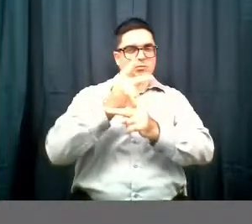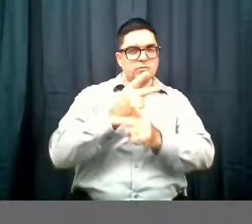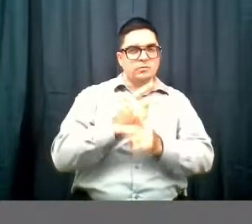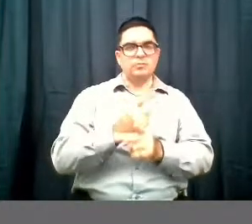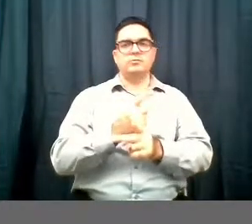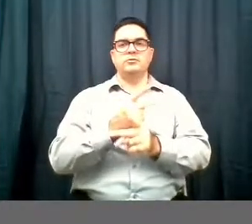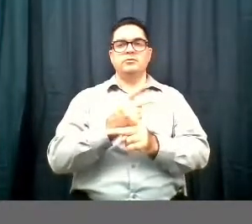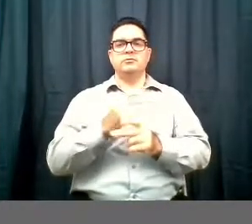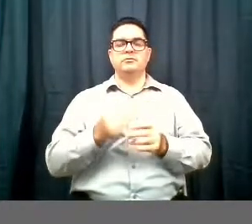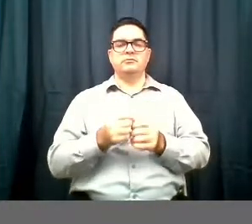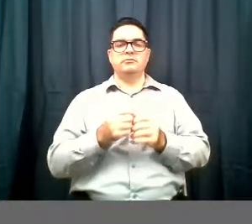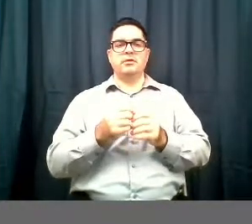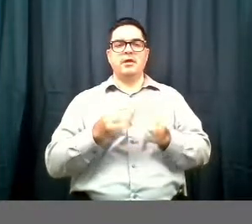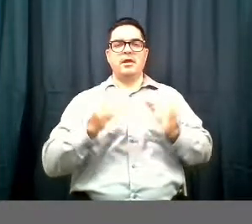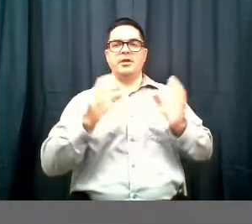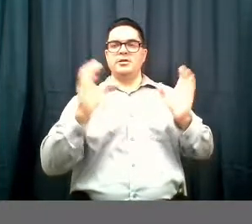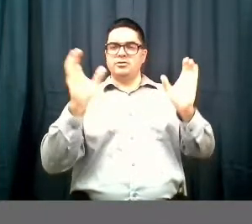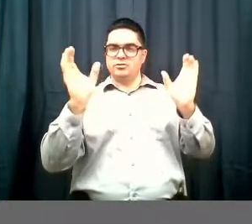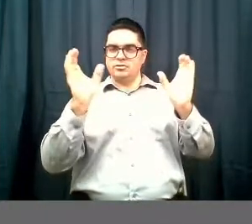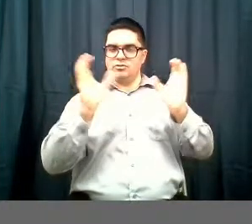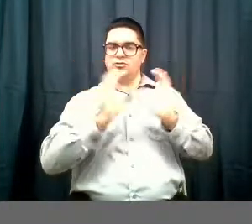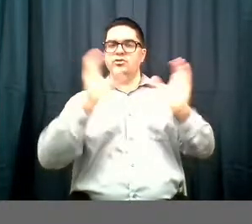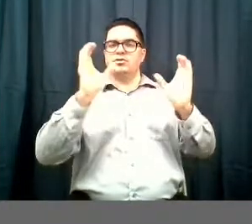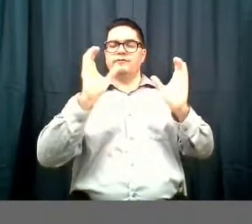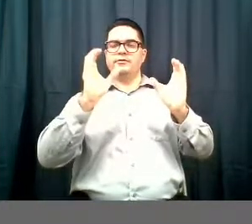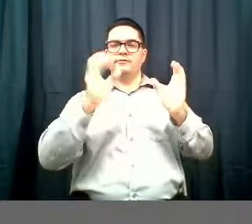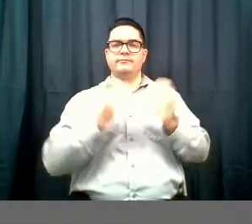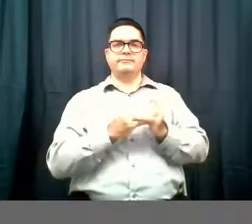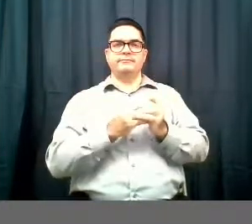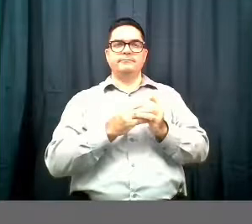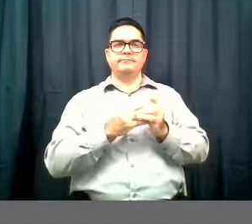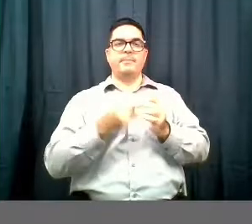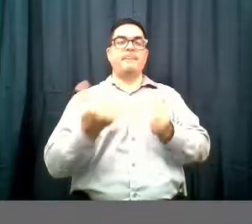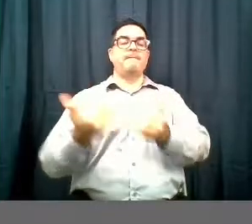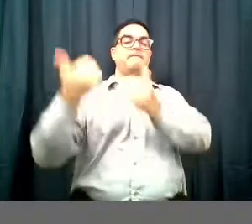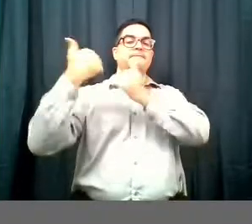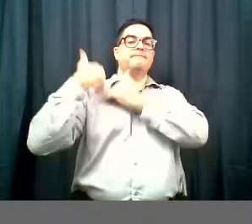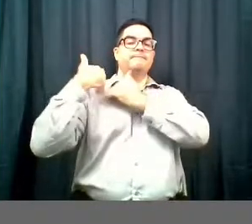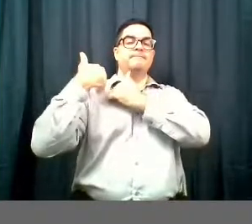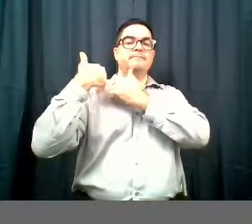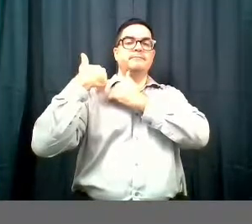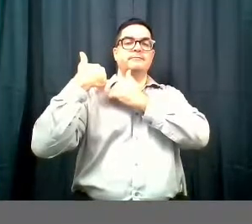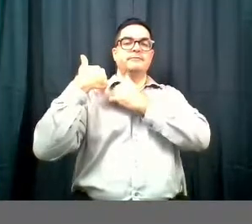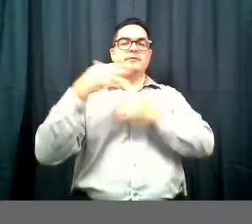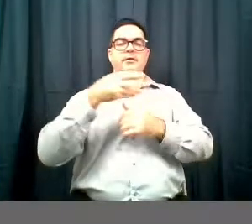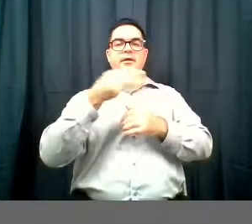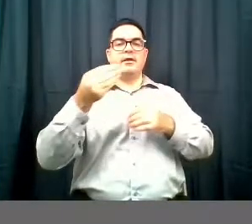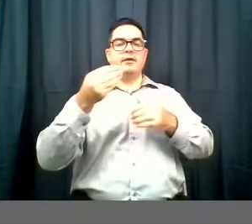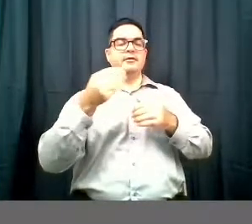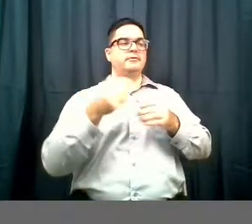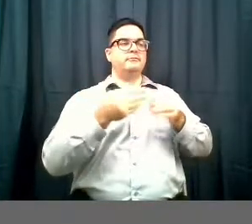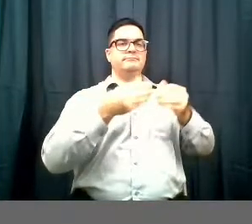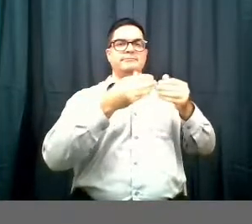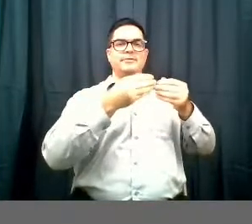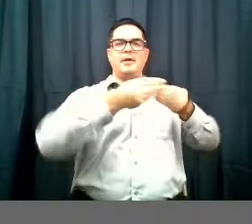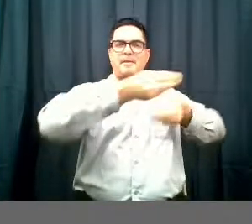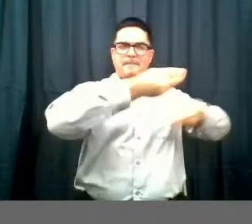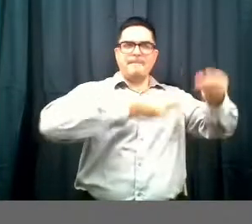to certify the plan and have confidence it meets both the fiscal responsibility and capital market tests.